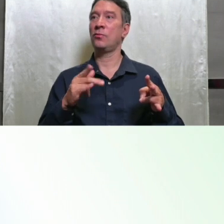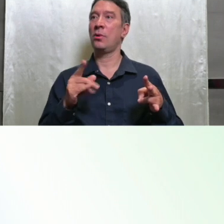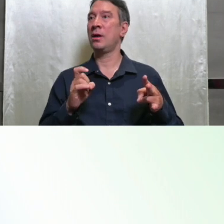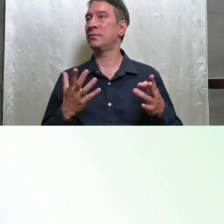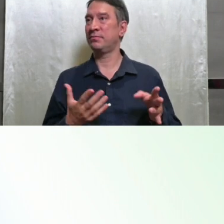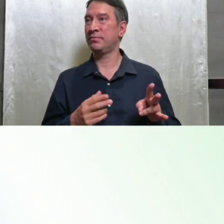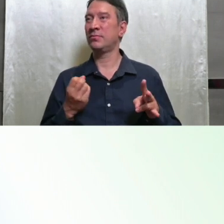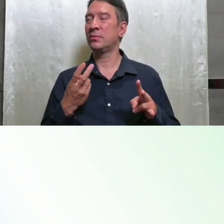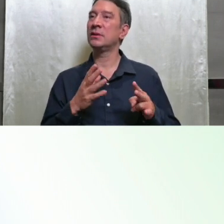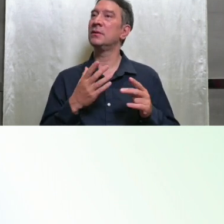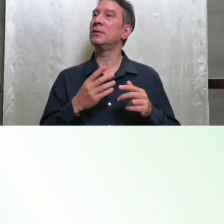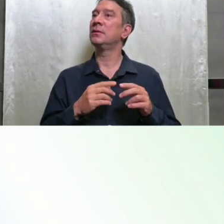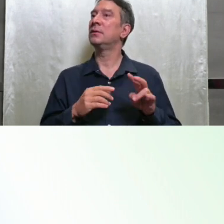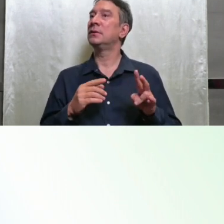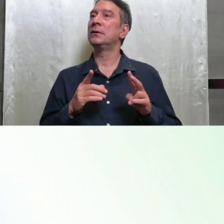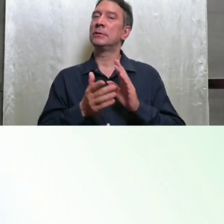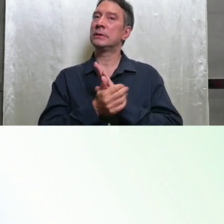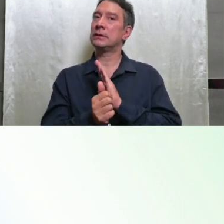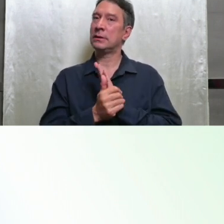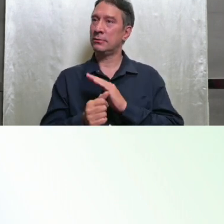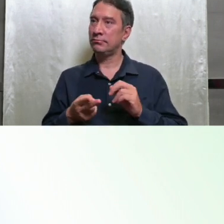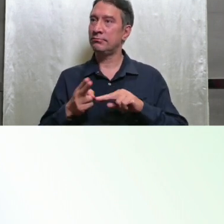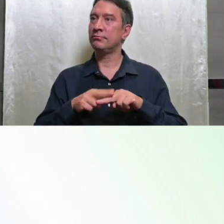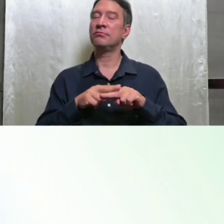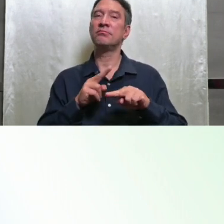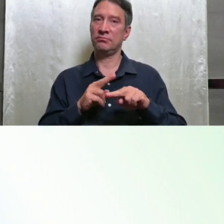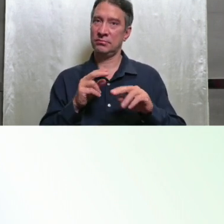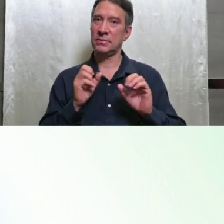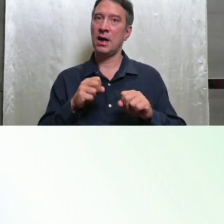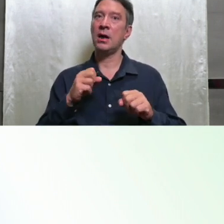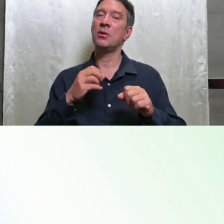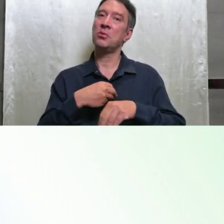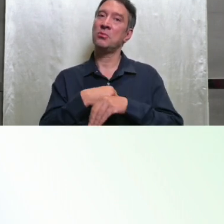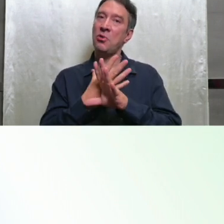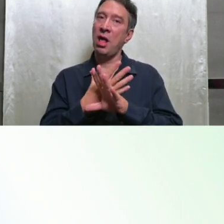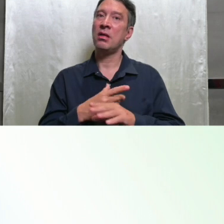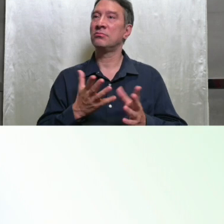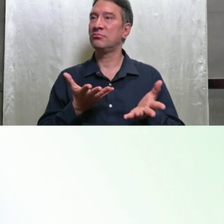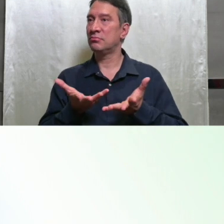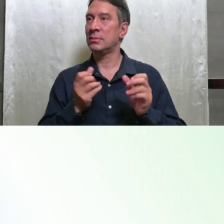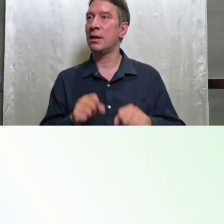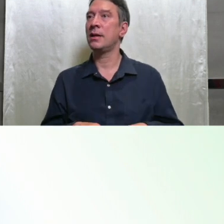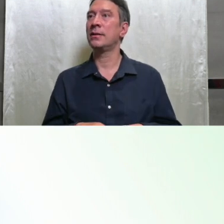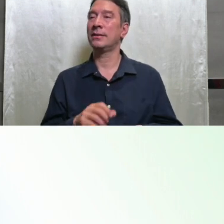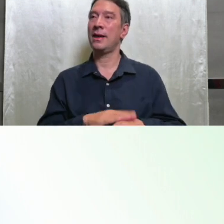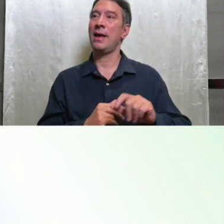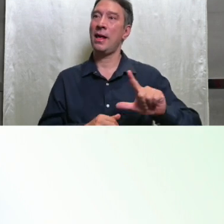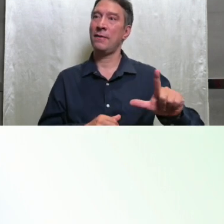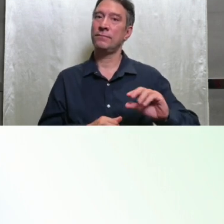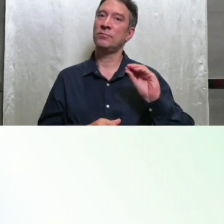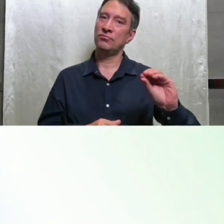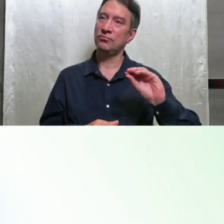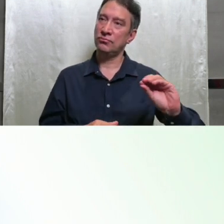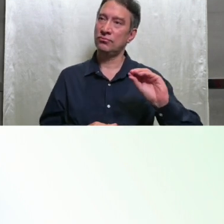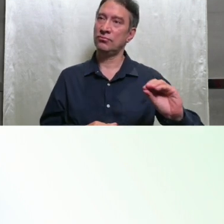So essentially, it moves from left to right, the progression and the stackability of the credentials. And we've been talking to organizations in